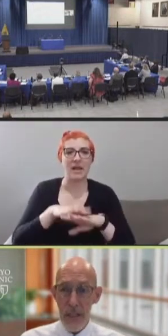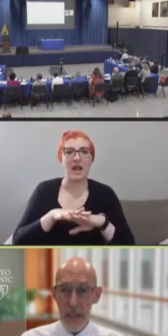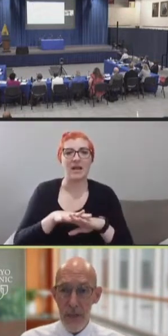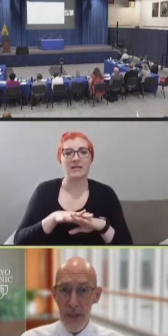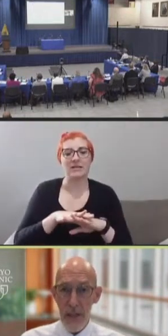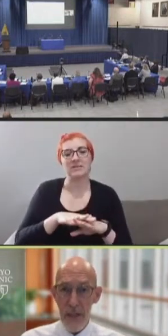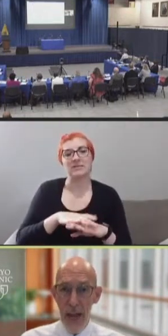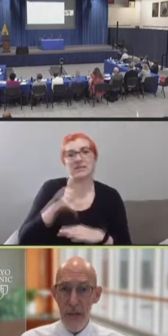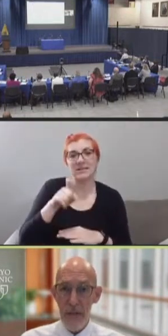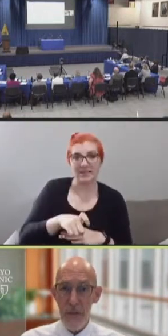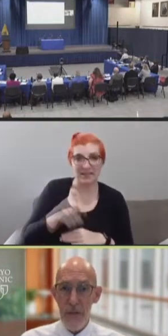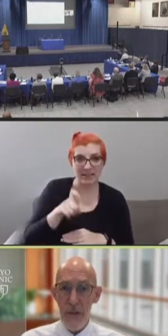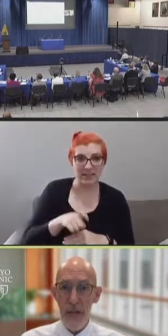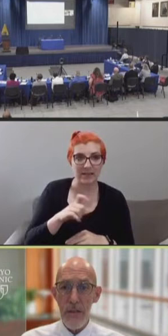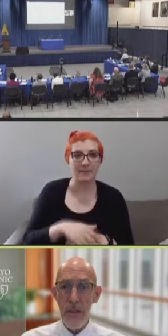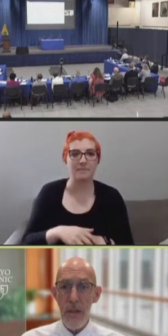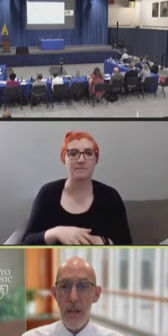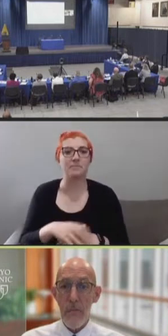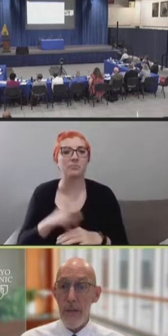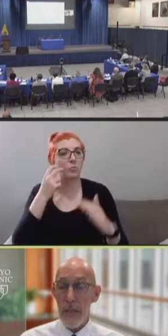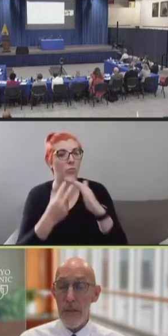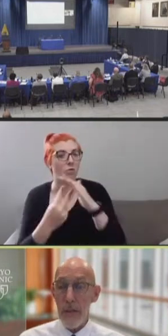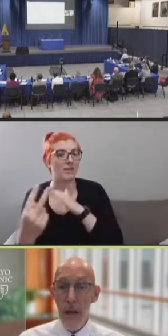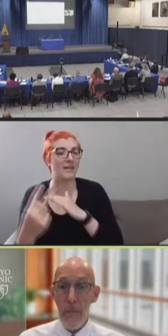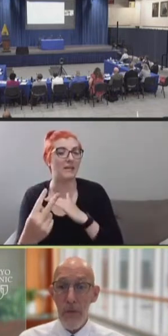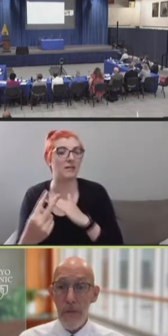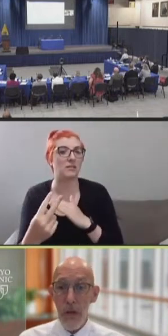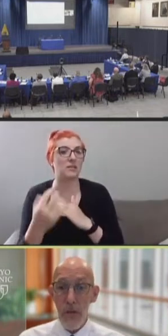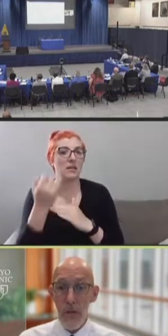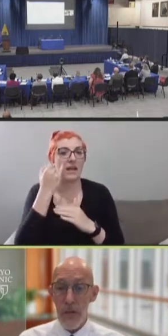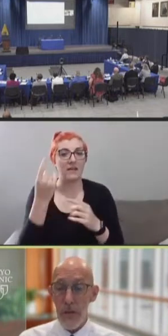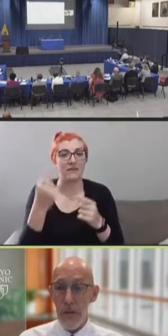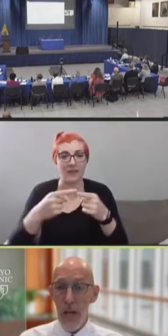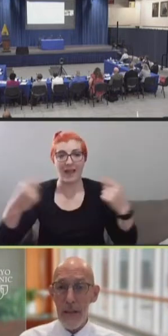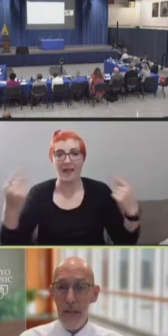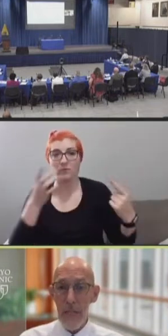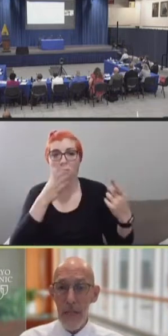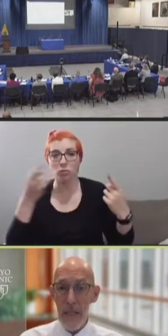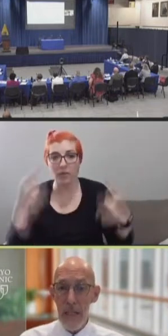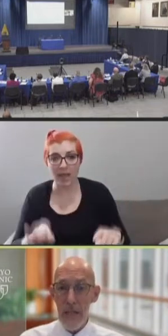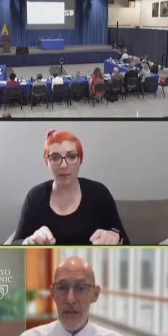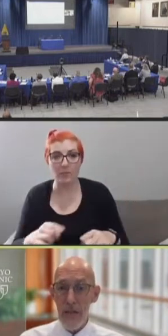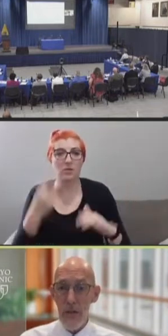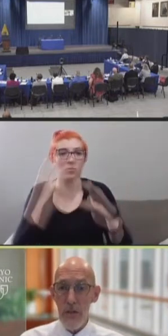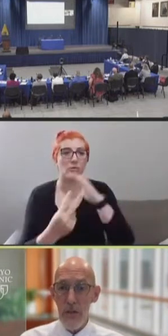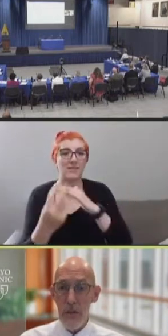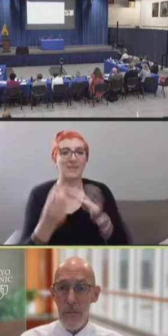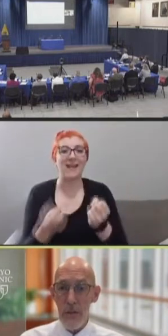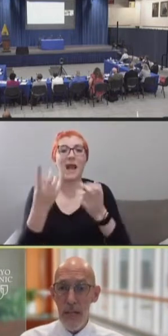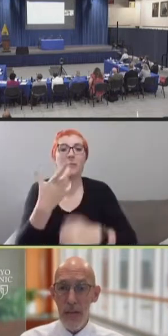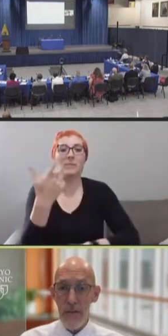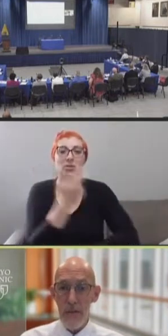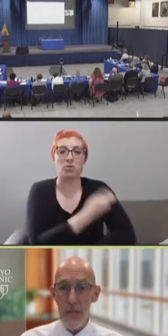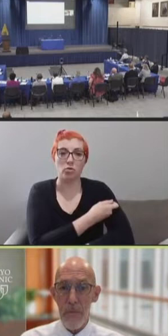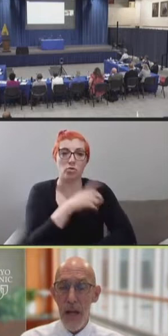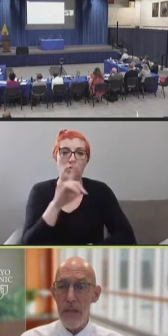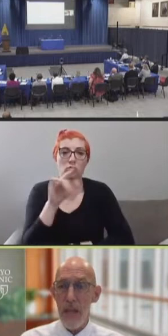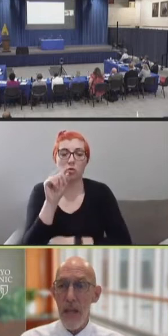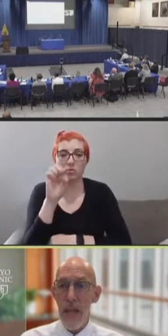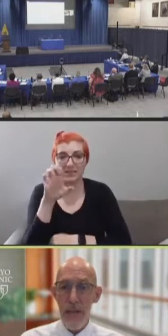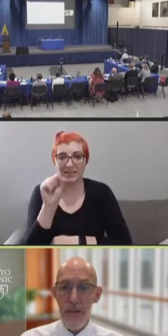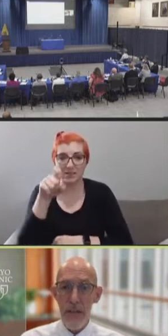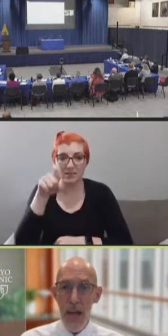of a significant adverse event, predict the number of doses likely to be needed to induce a protective